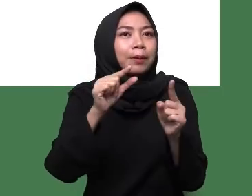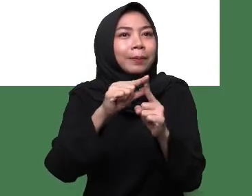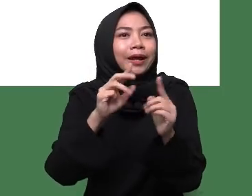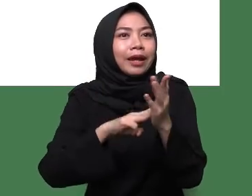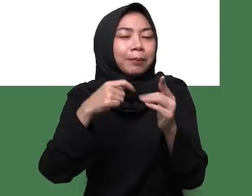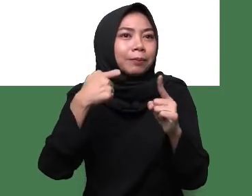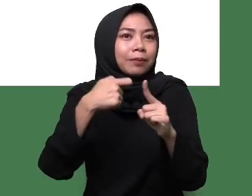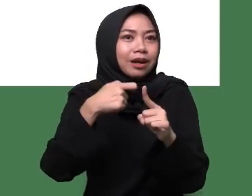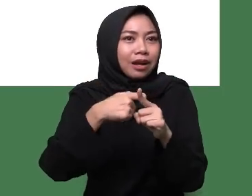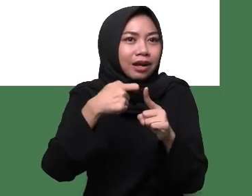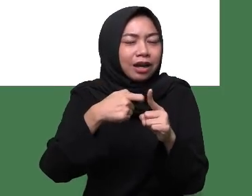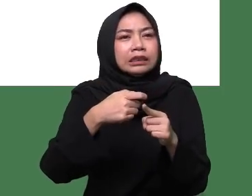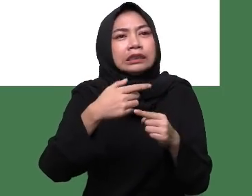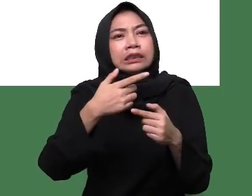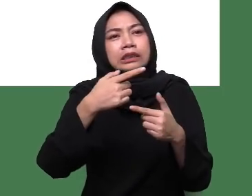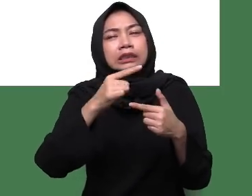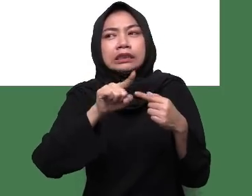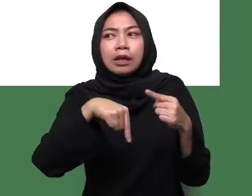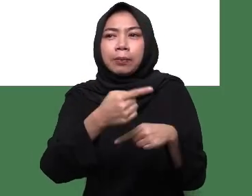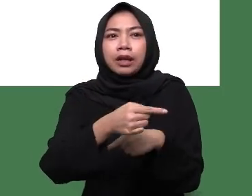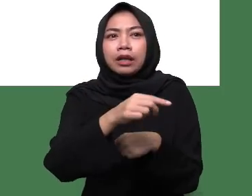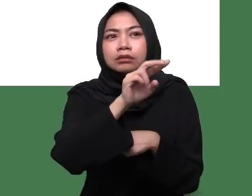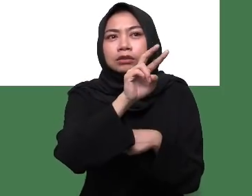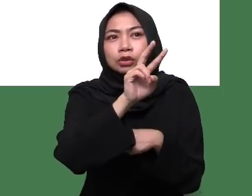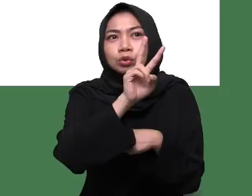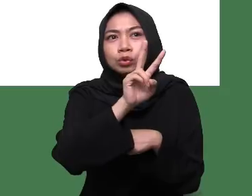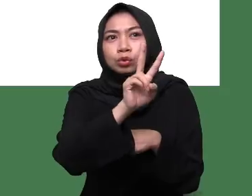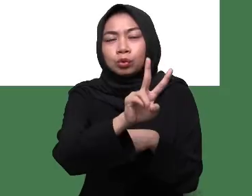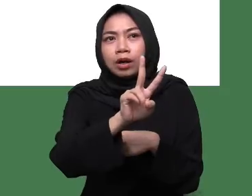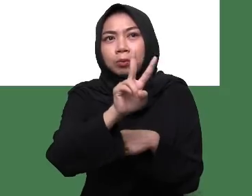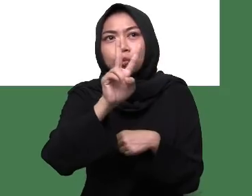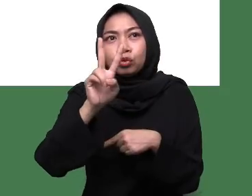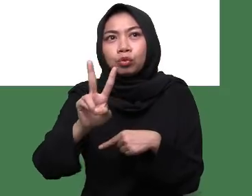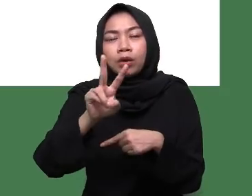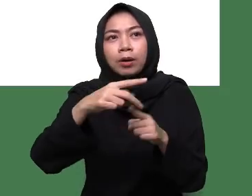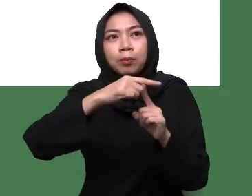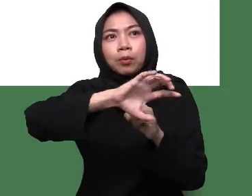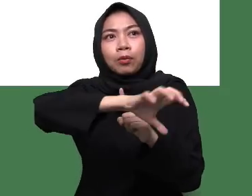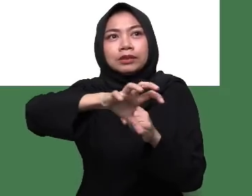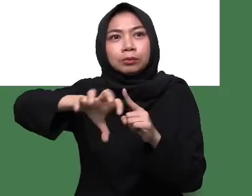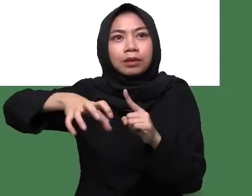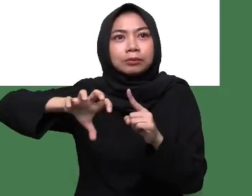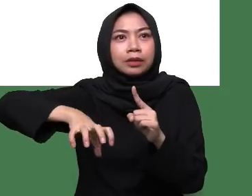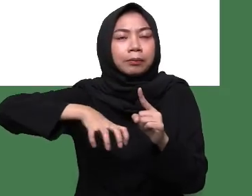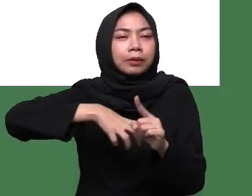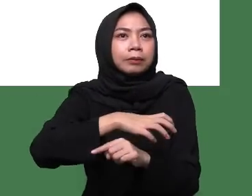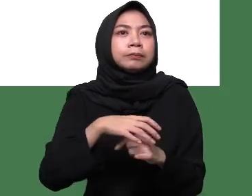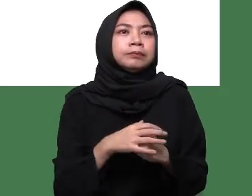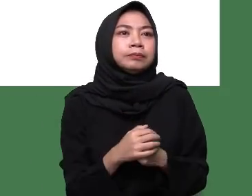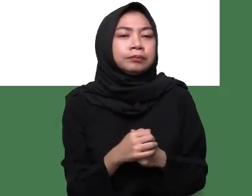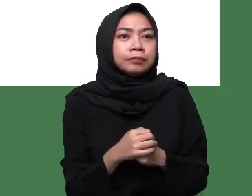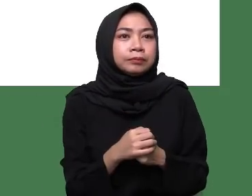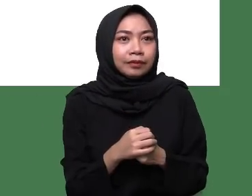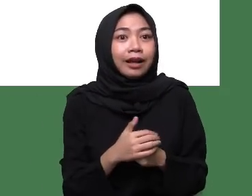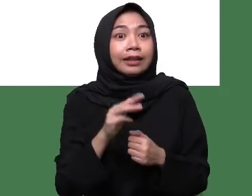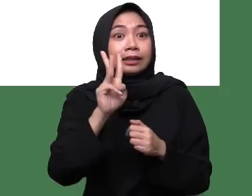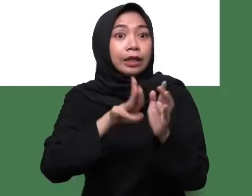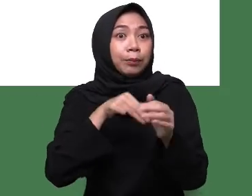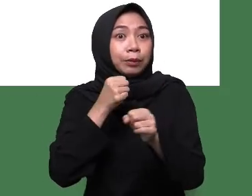identified in 22 provinces as of August 1st, 2022. In the past